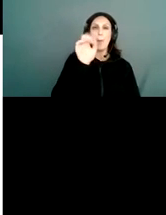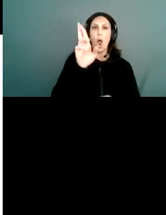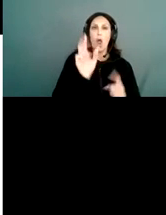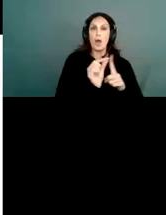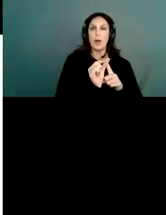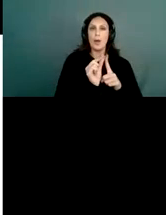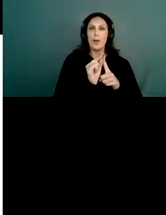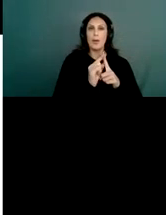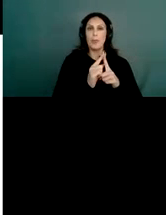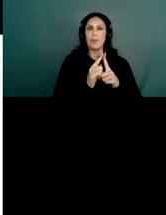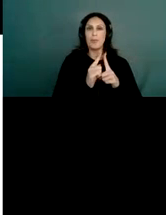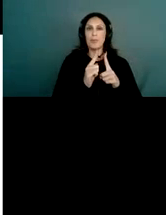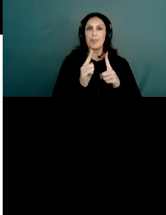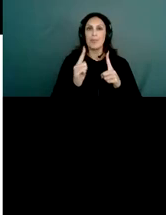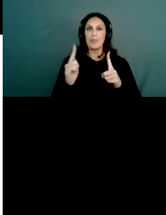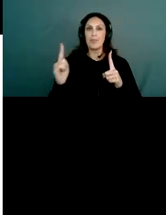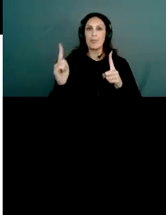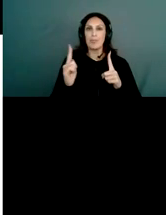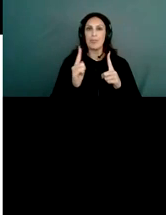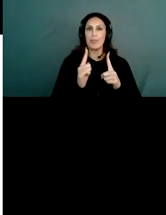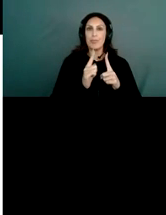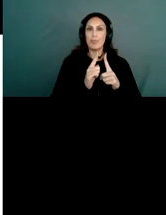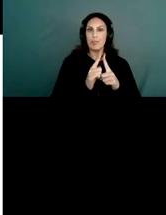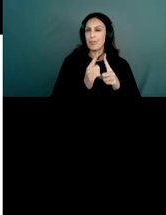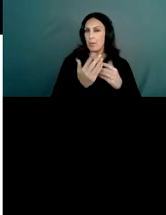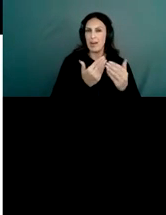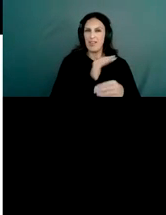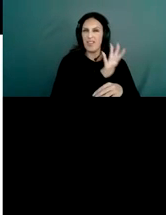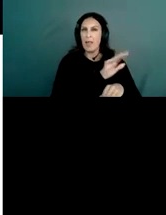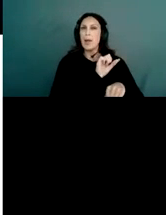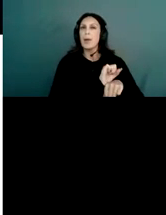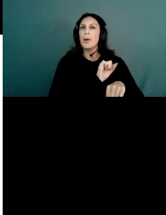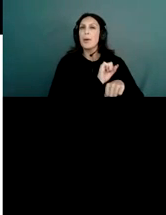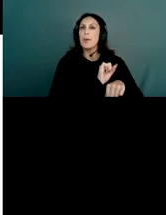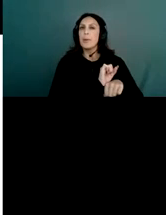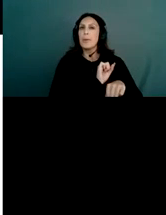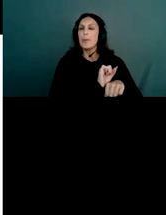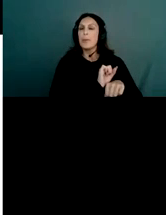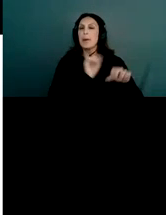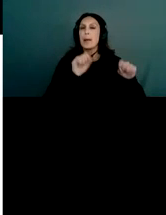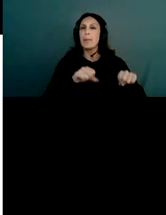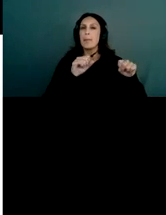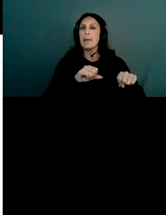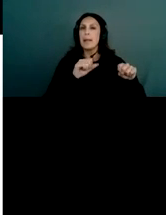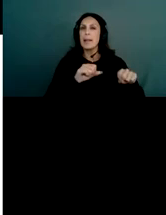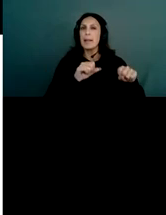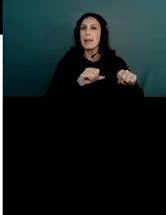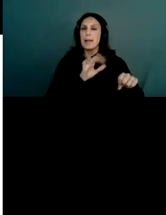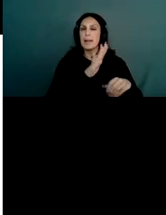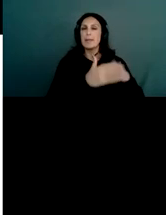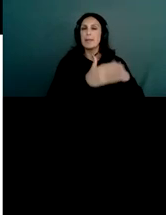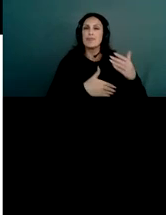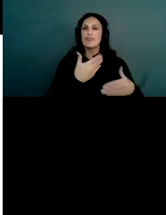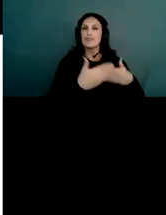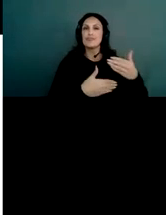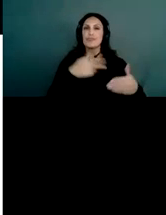bottom, that means they are right on track at the standard step. If you see a yellow bar, that lets you know that they've needed